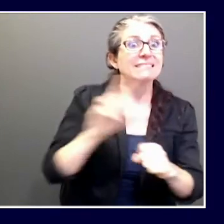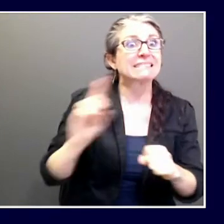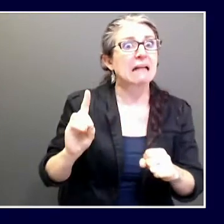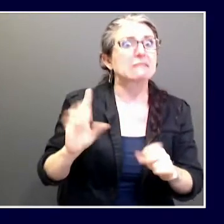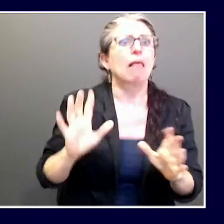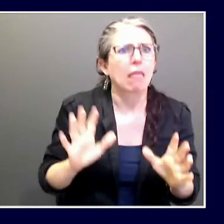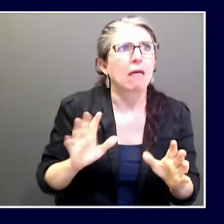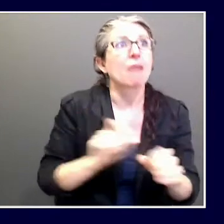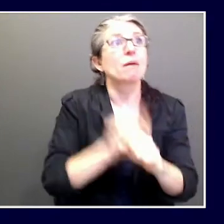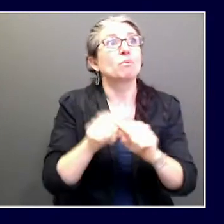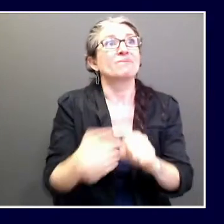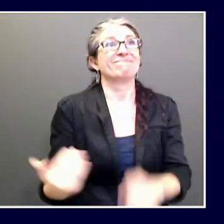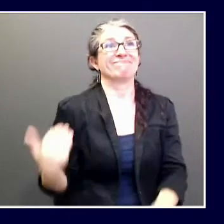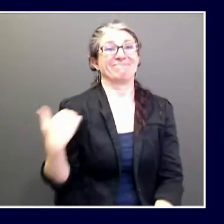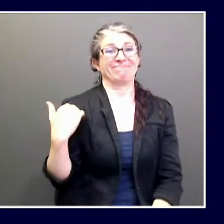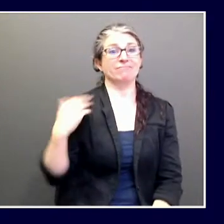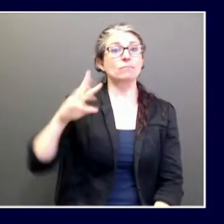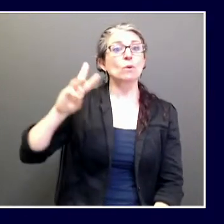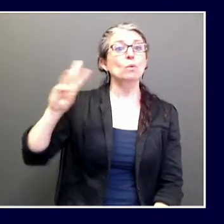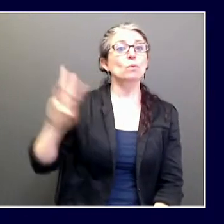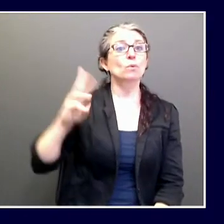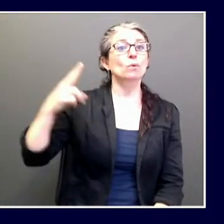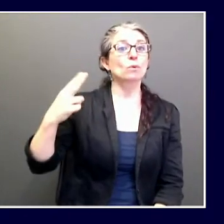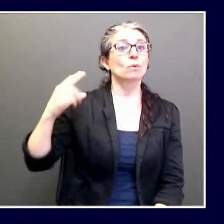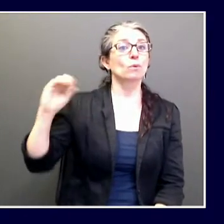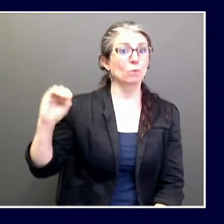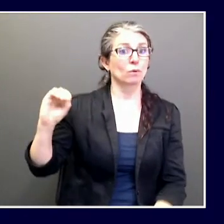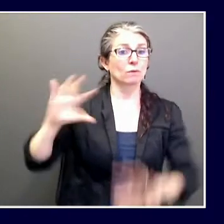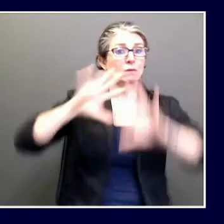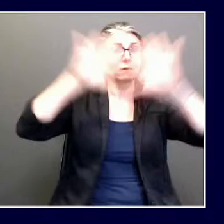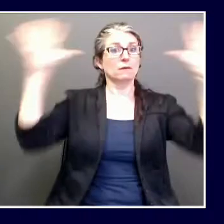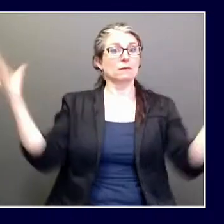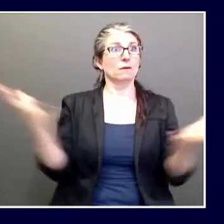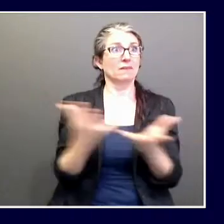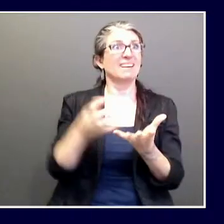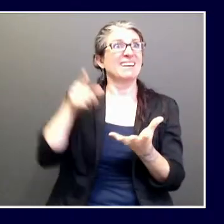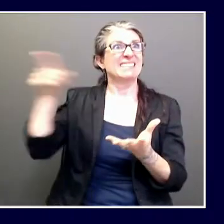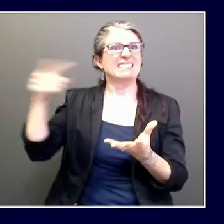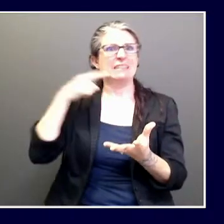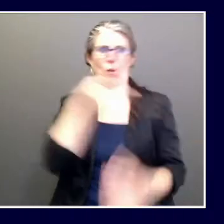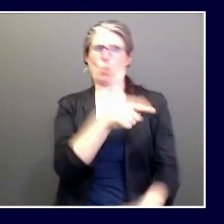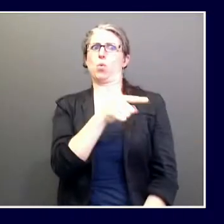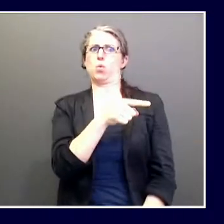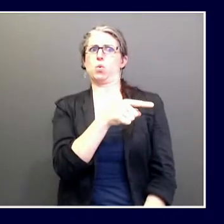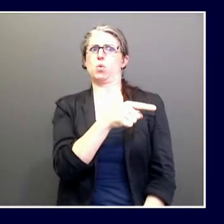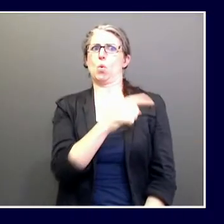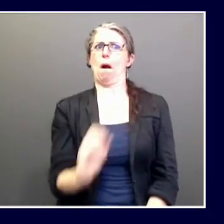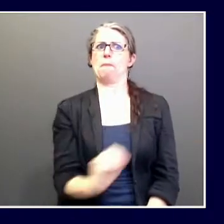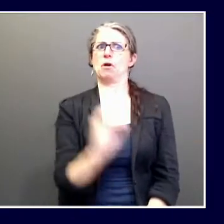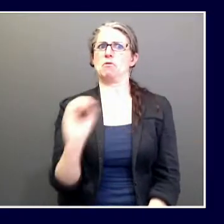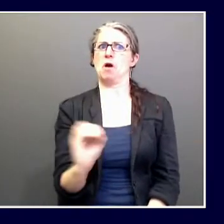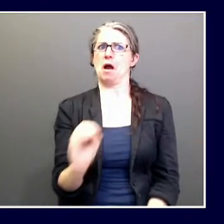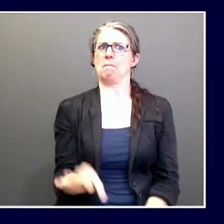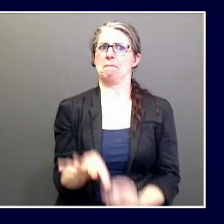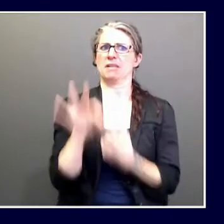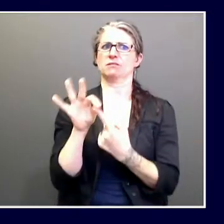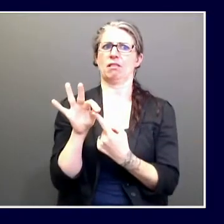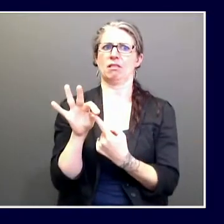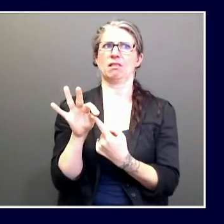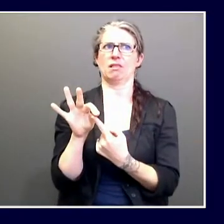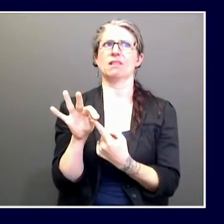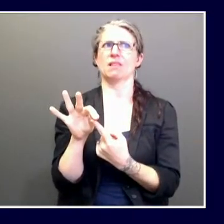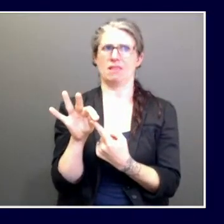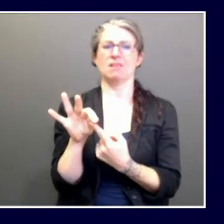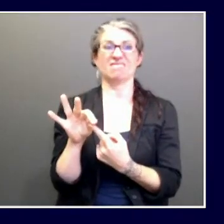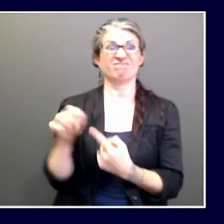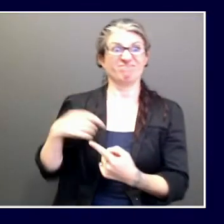labeled Omicron a, quote, variant of concern, which to me is about right. It is a